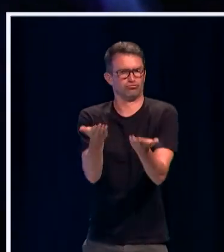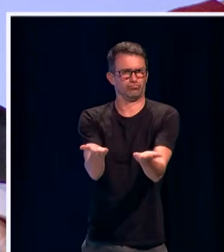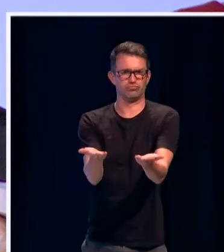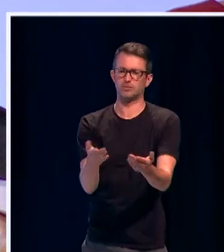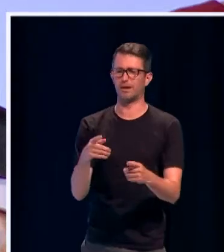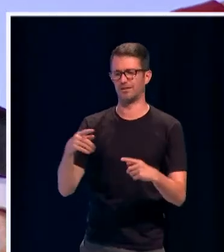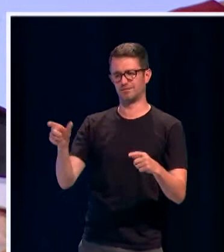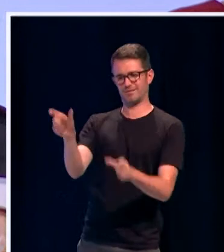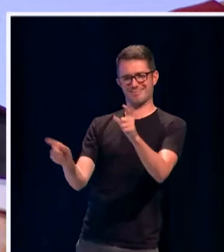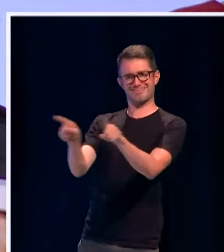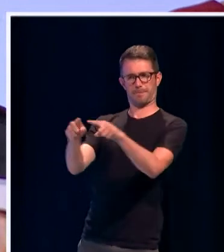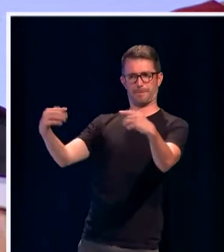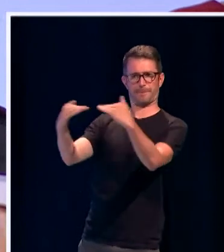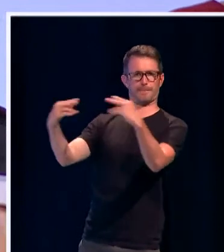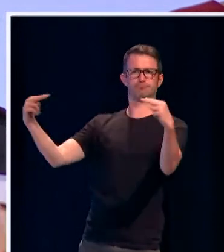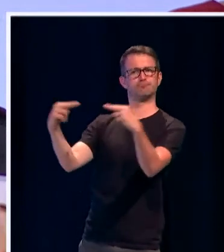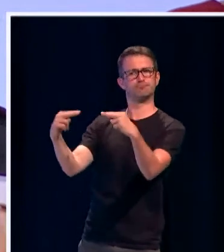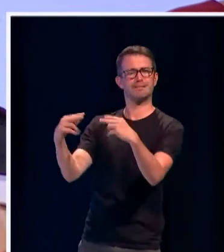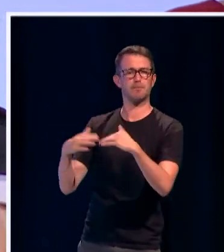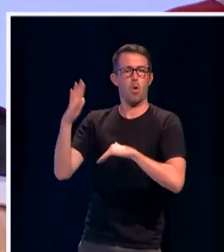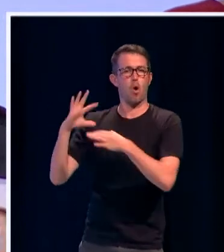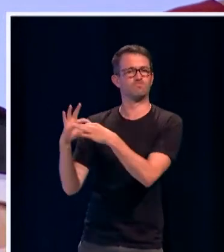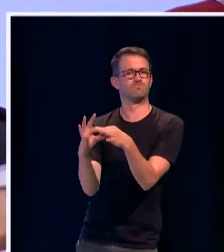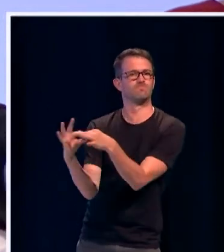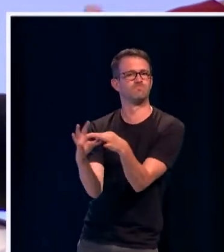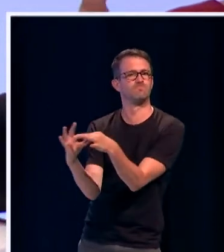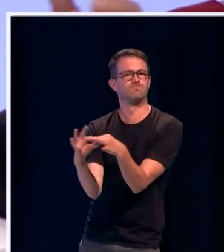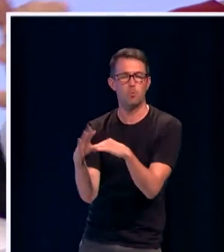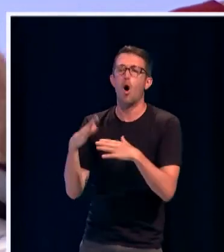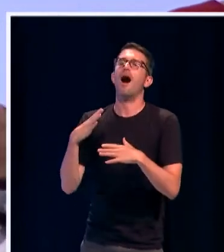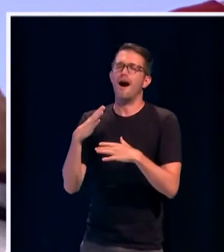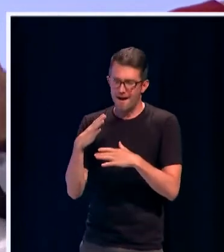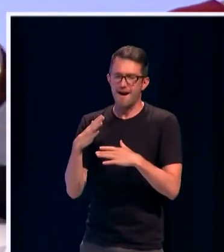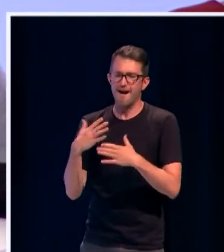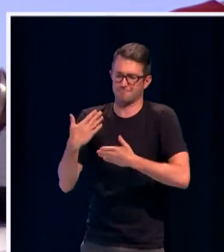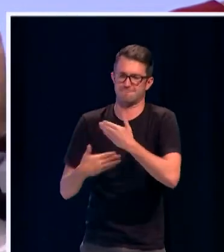really the way in which we can have